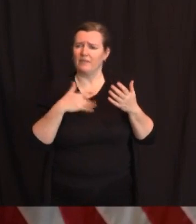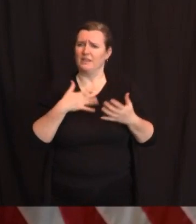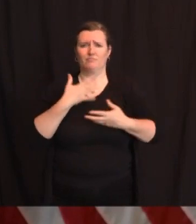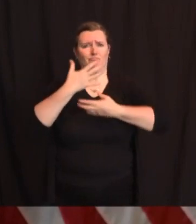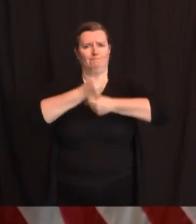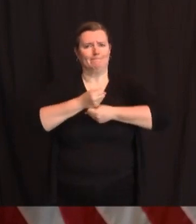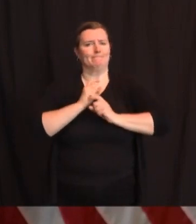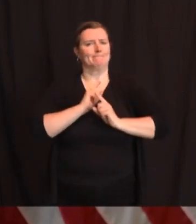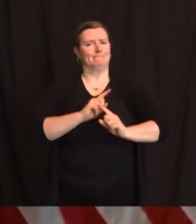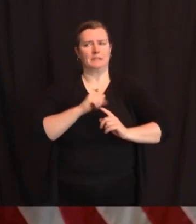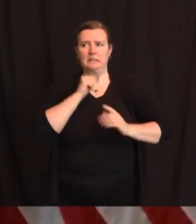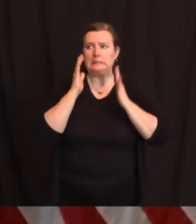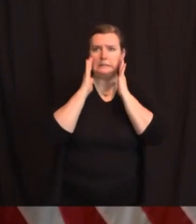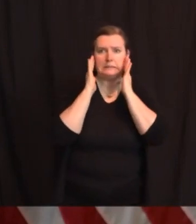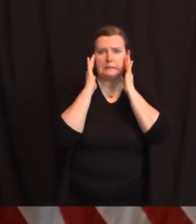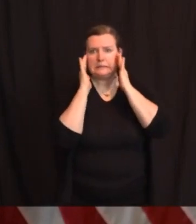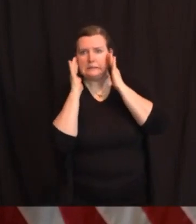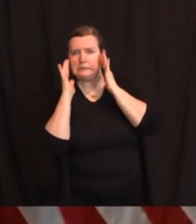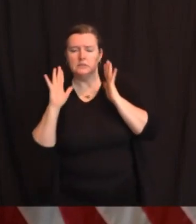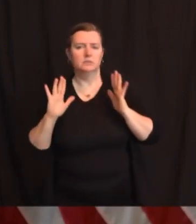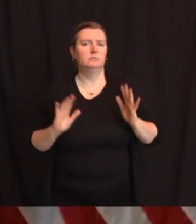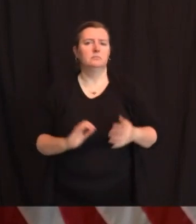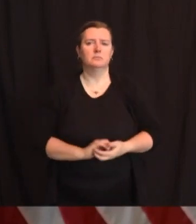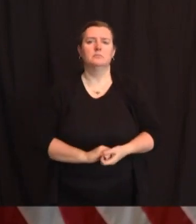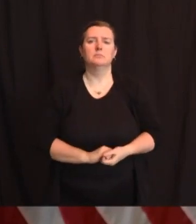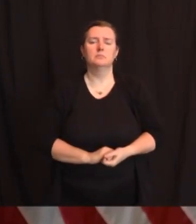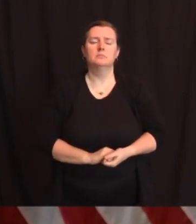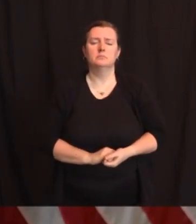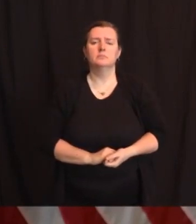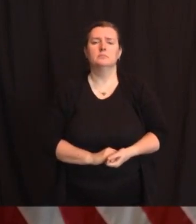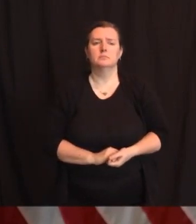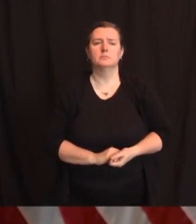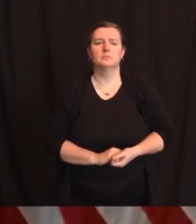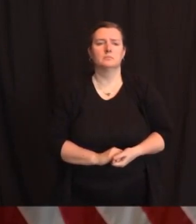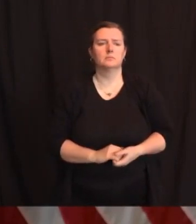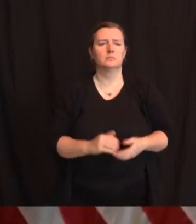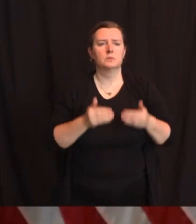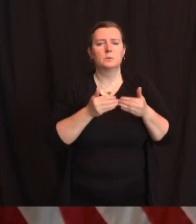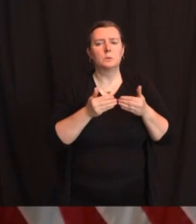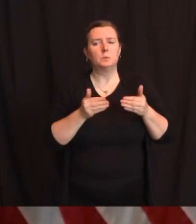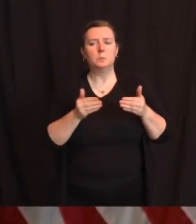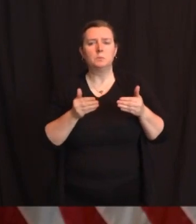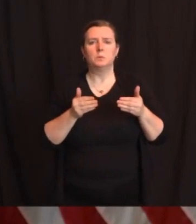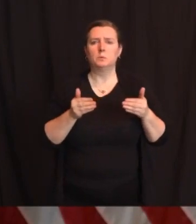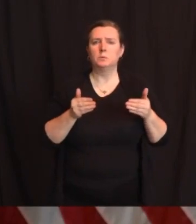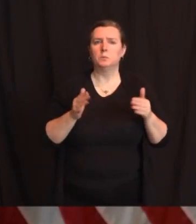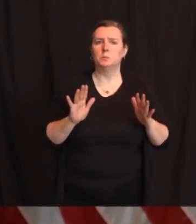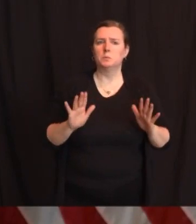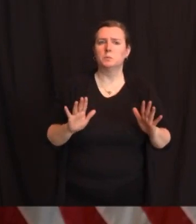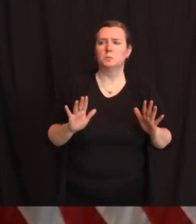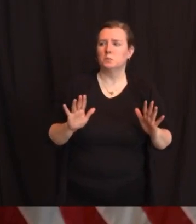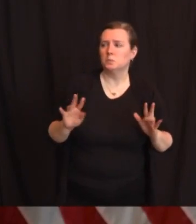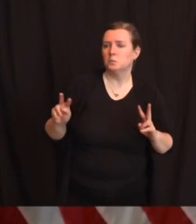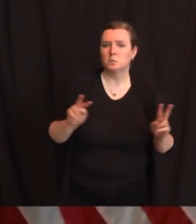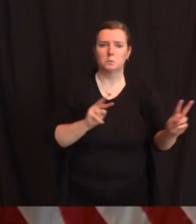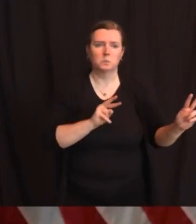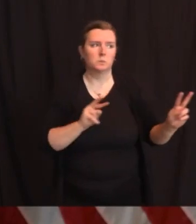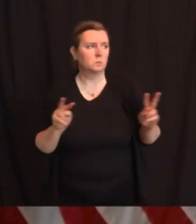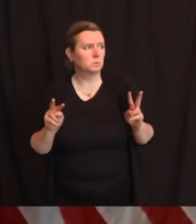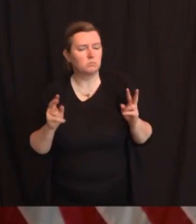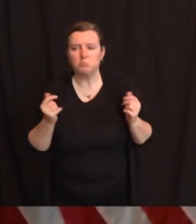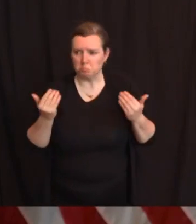broad you out there, that gives all of us the confidence that as we open up, that you feel good about jumping in and taking us up on